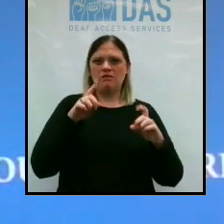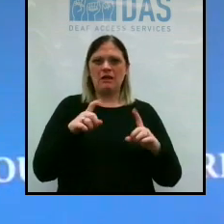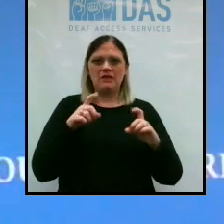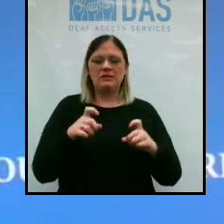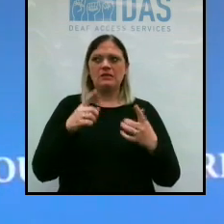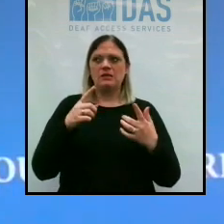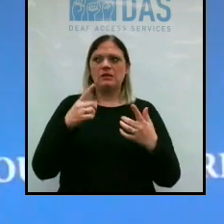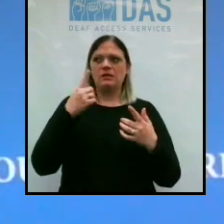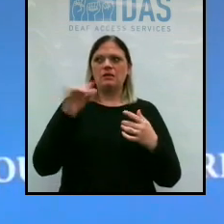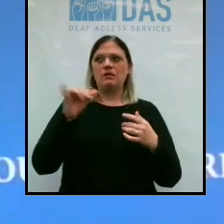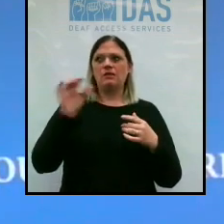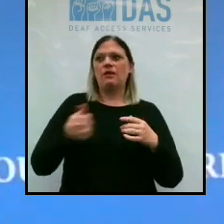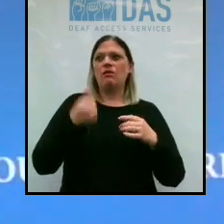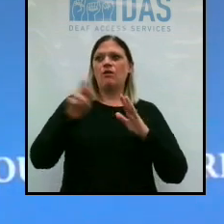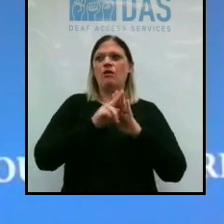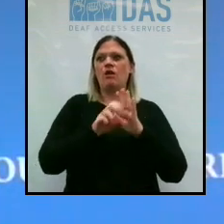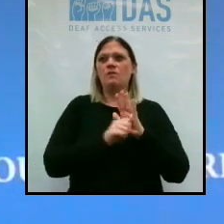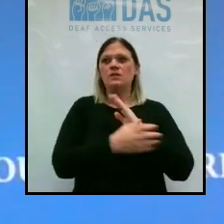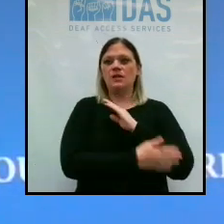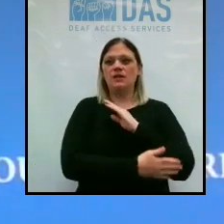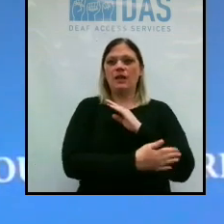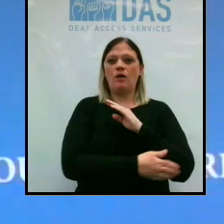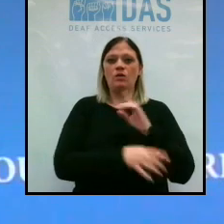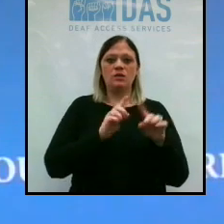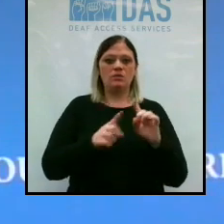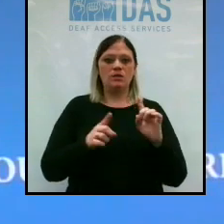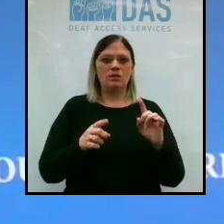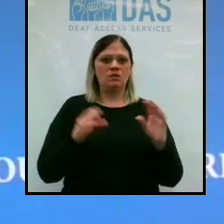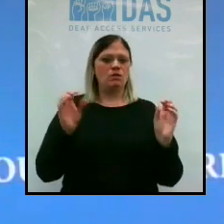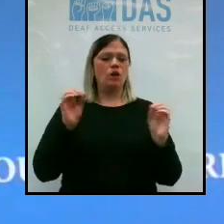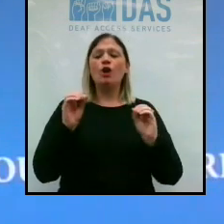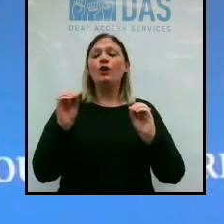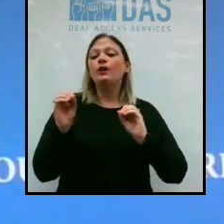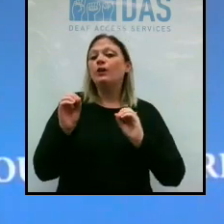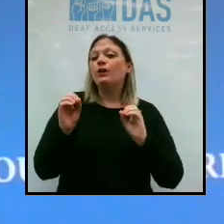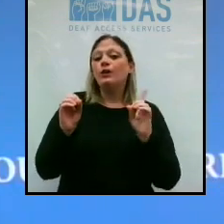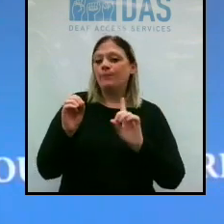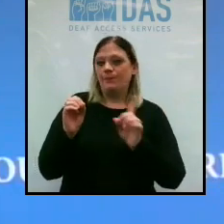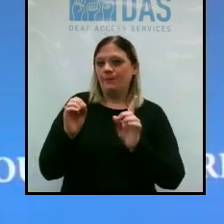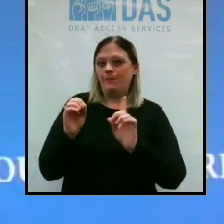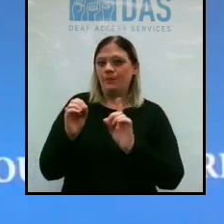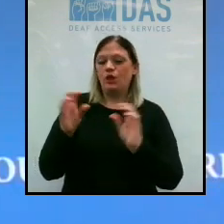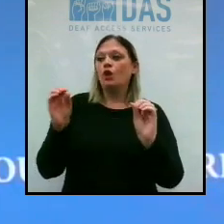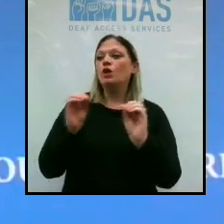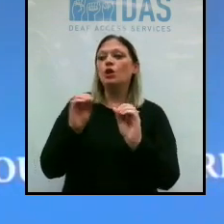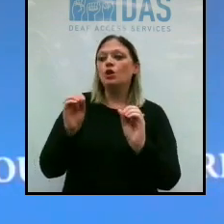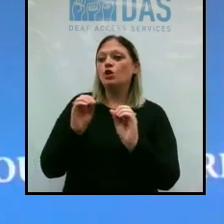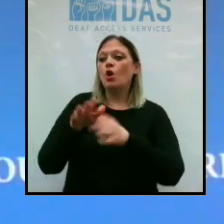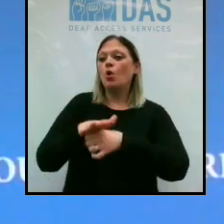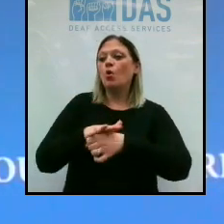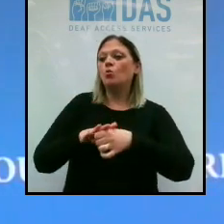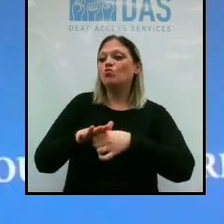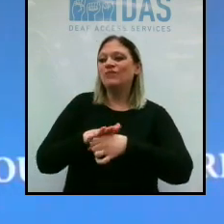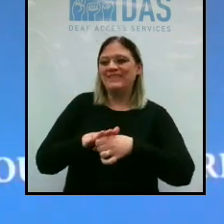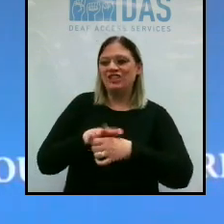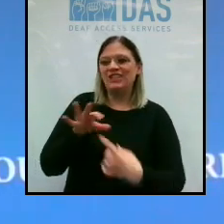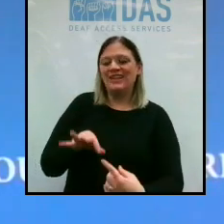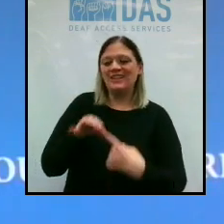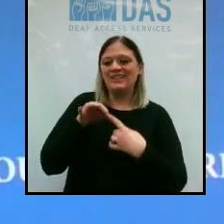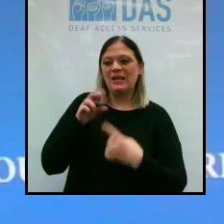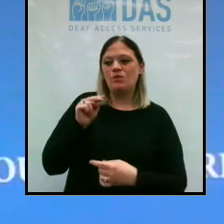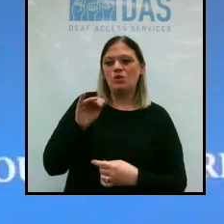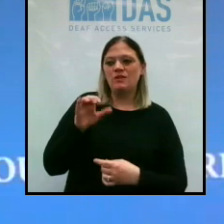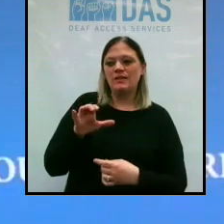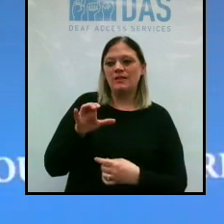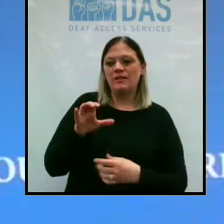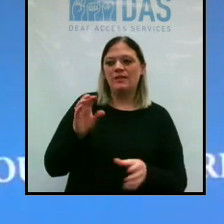other upstate counties. But Well, no regions actually meet except for New York State or New York City. None of